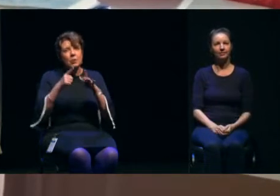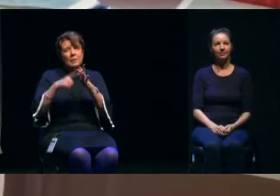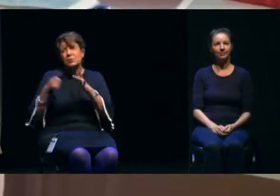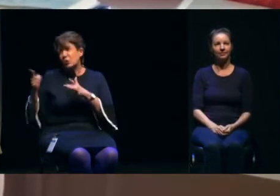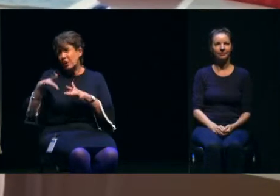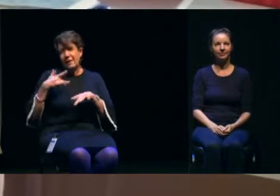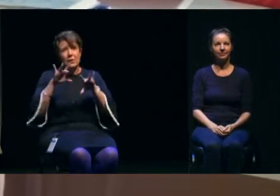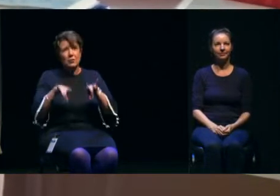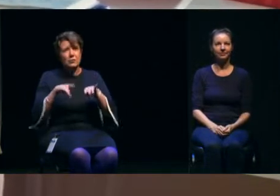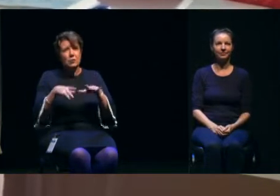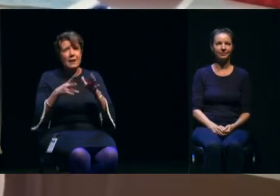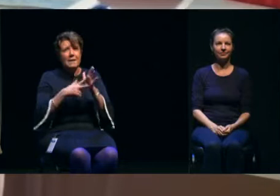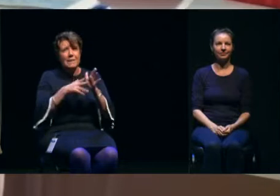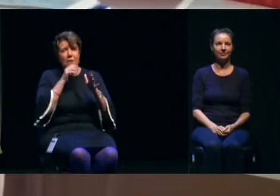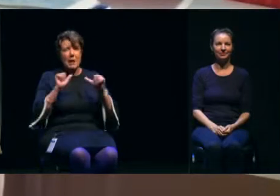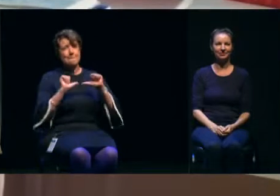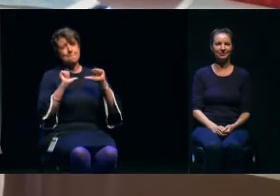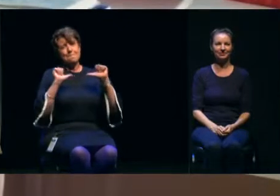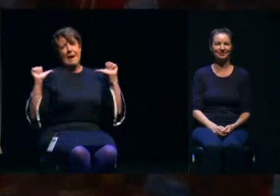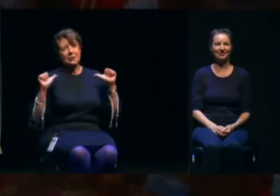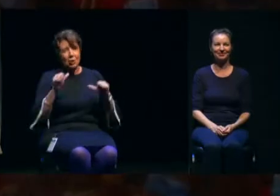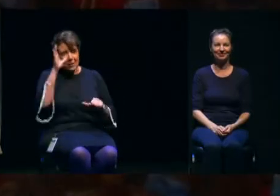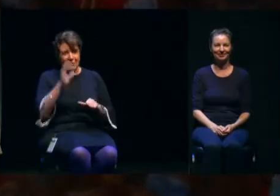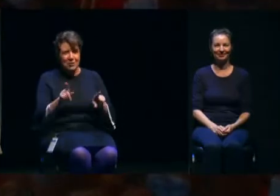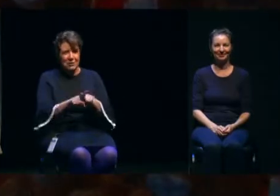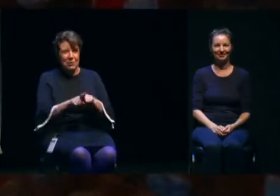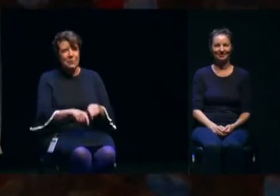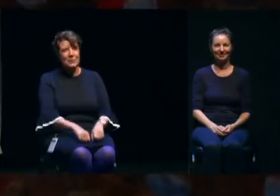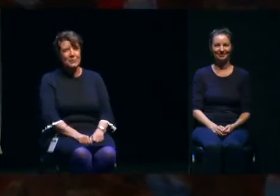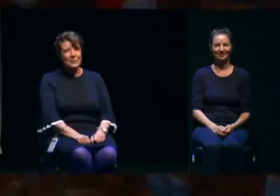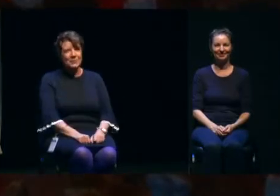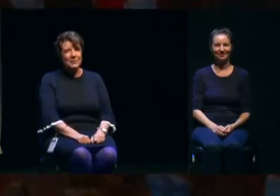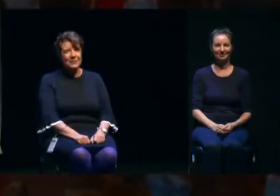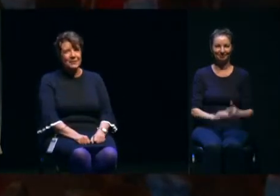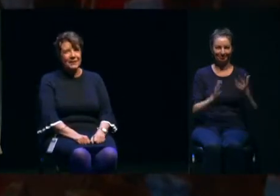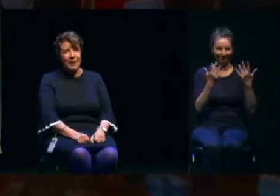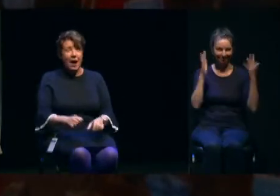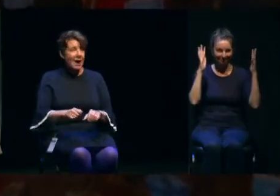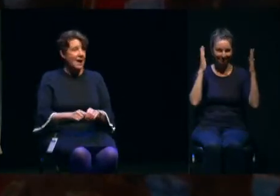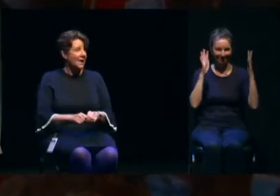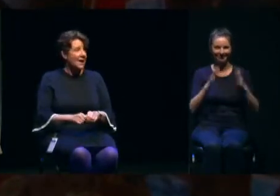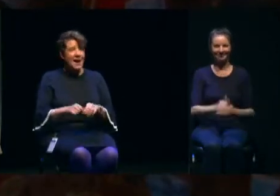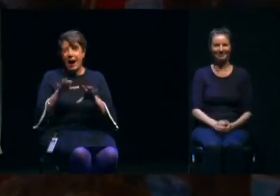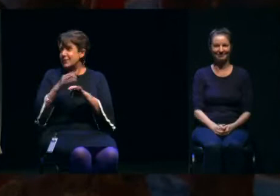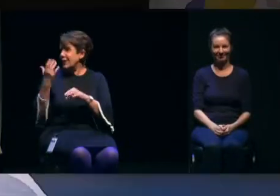Australia, and that's a very macho place too. So I don't have anything to teach you.